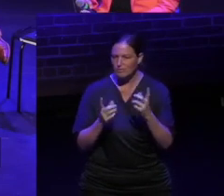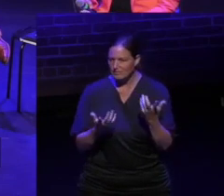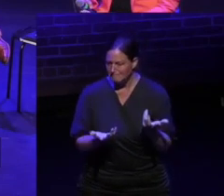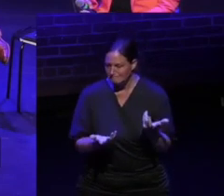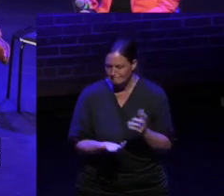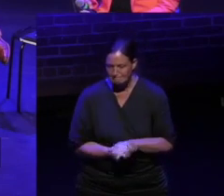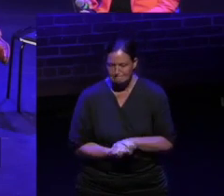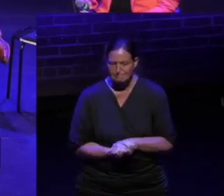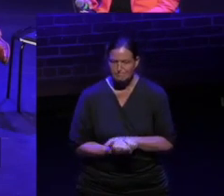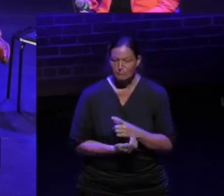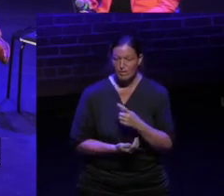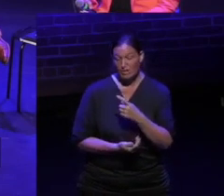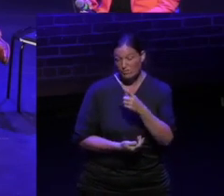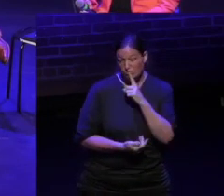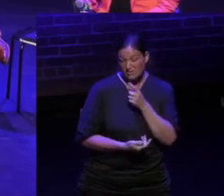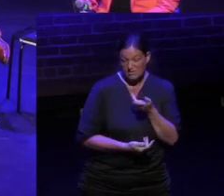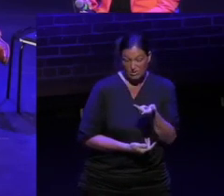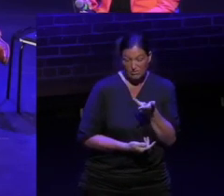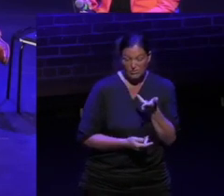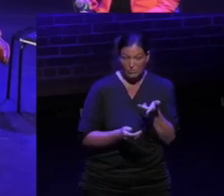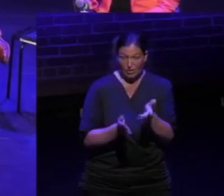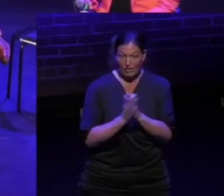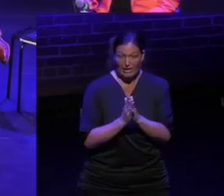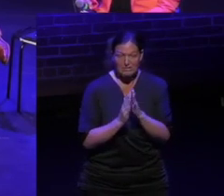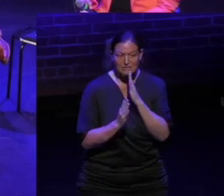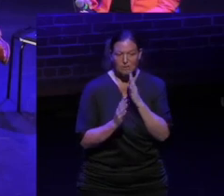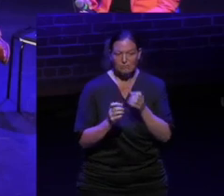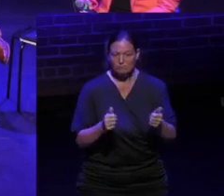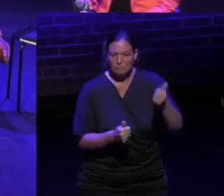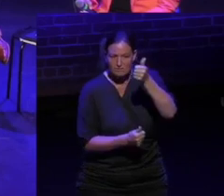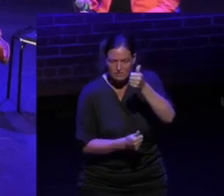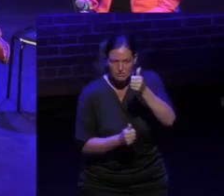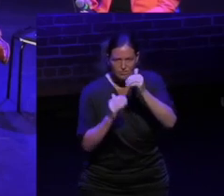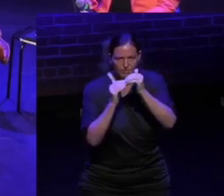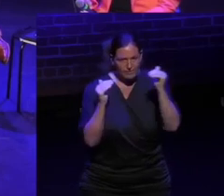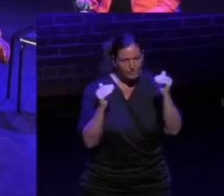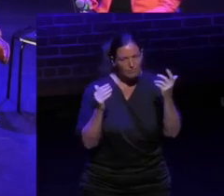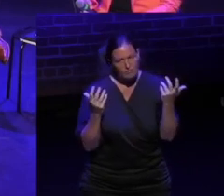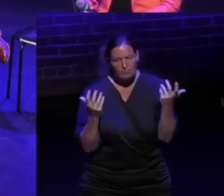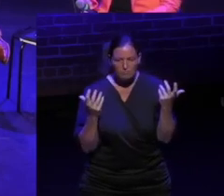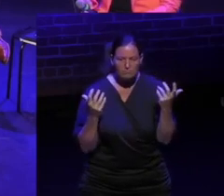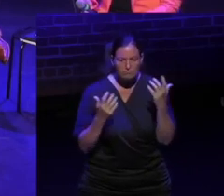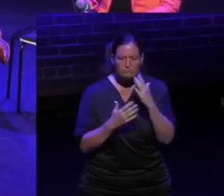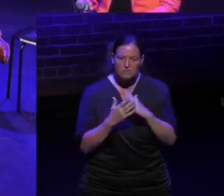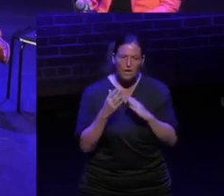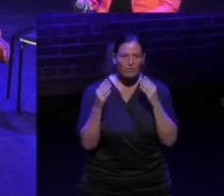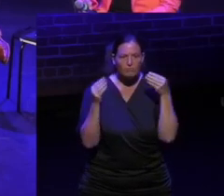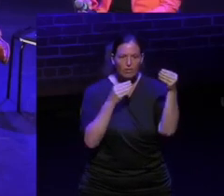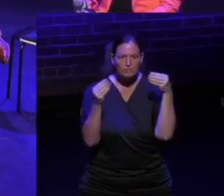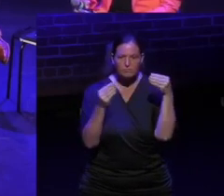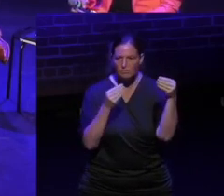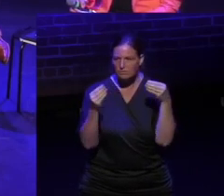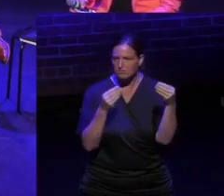asking the voters to support you in an executive level position, the lieutenant governorship, which actually has some flexibility in